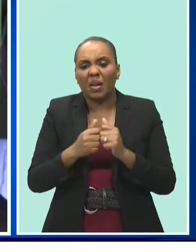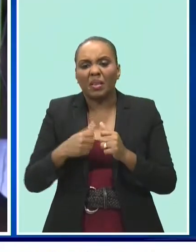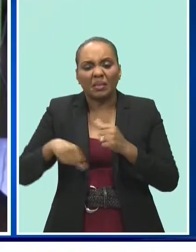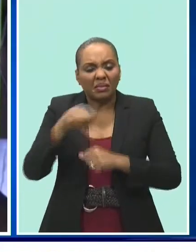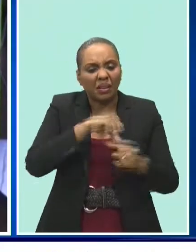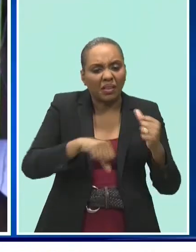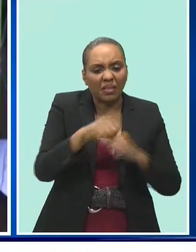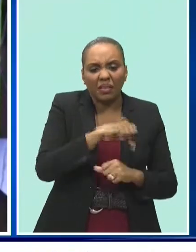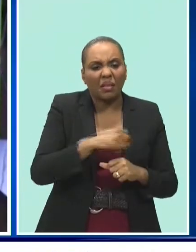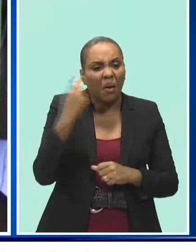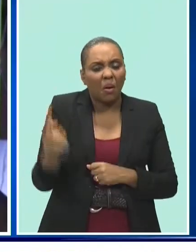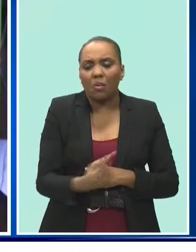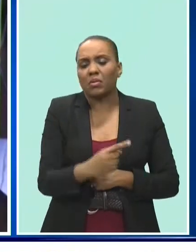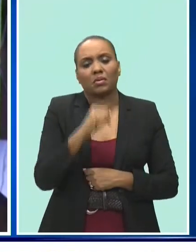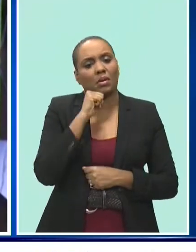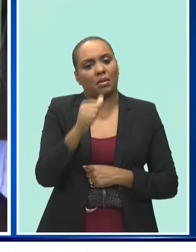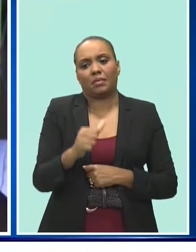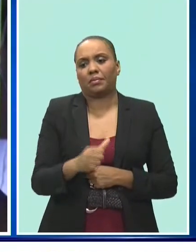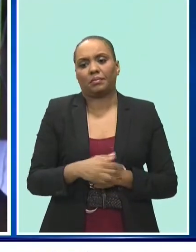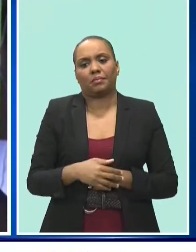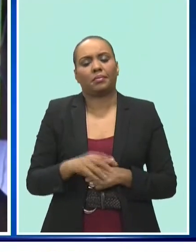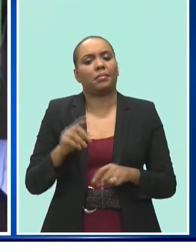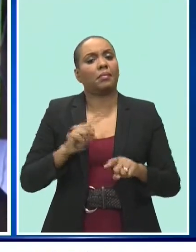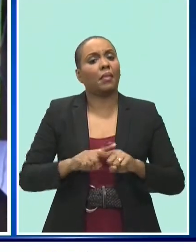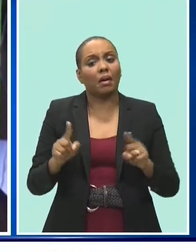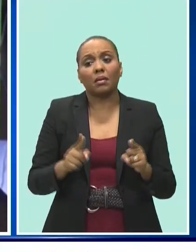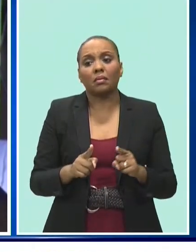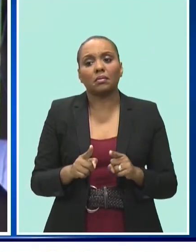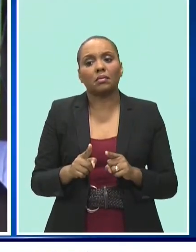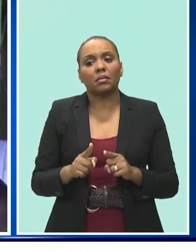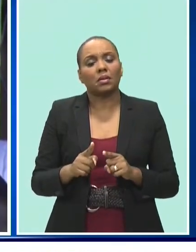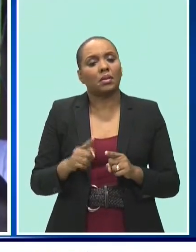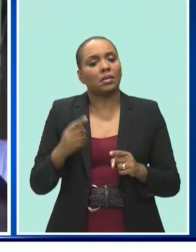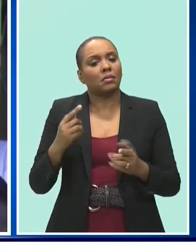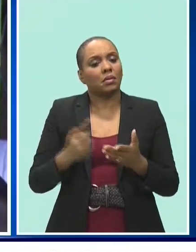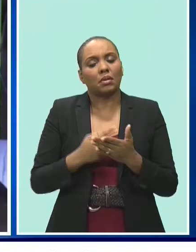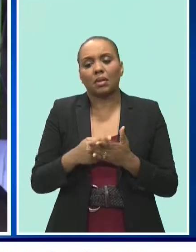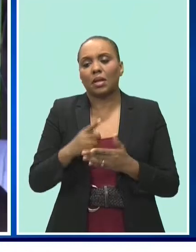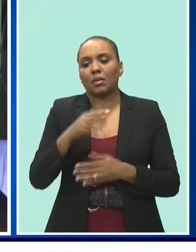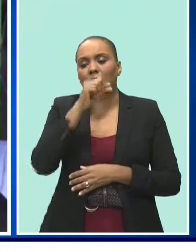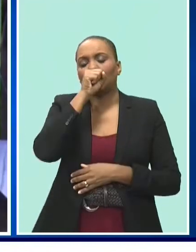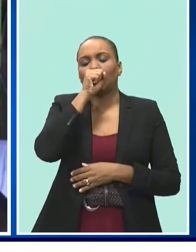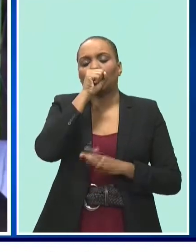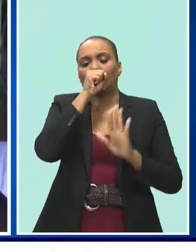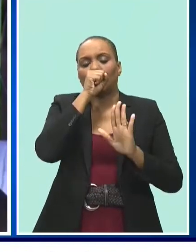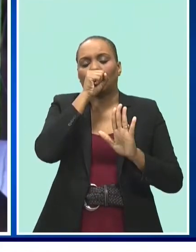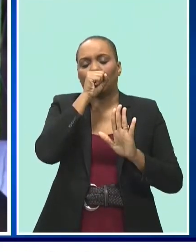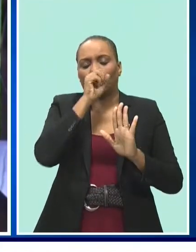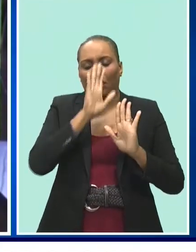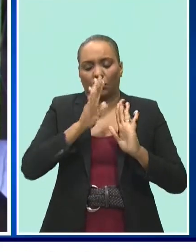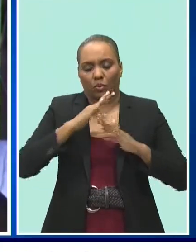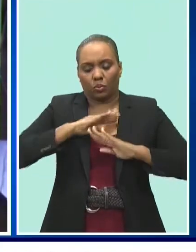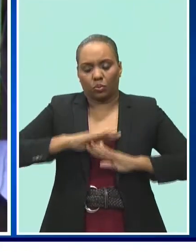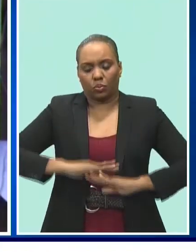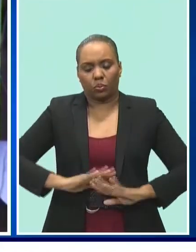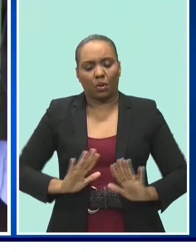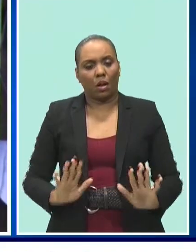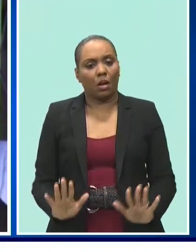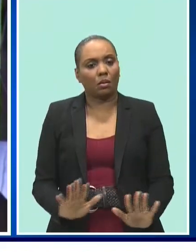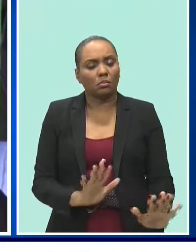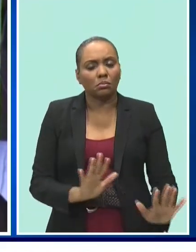says, but for the sake of peace, you just need to understand that sometimes I've got to bite my tongue. Sometimes I've got to accept